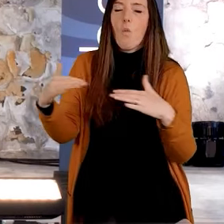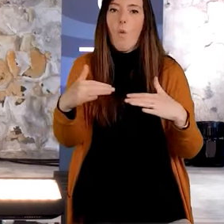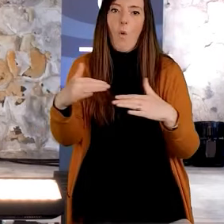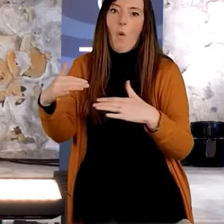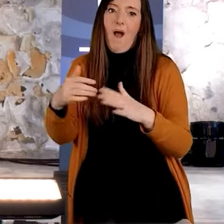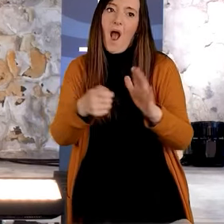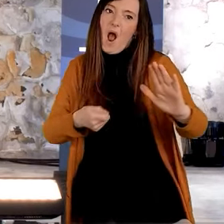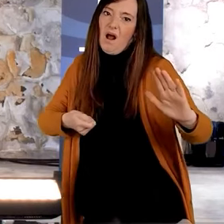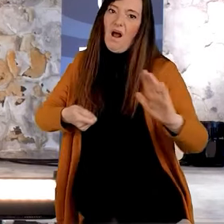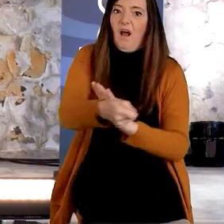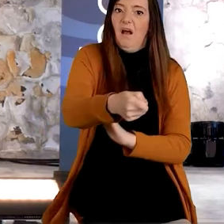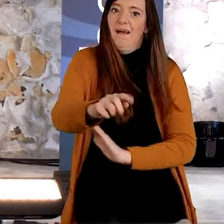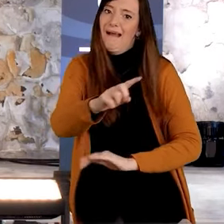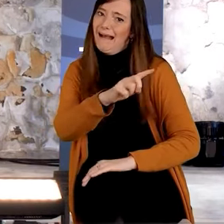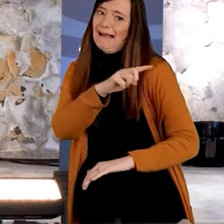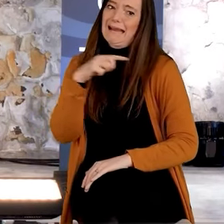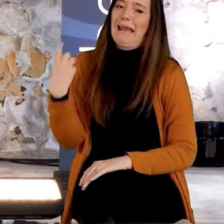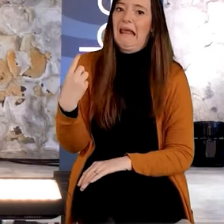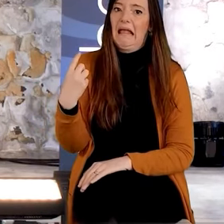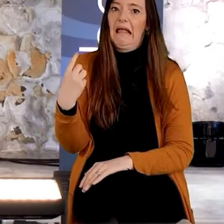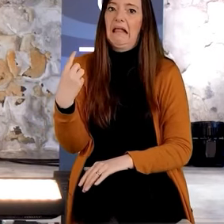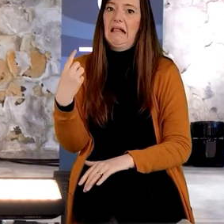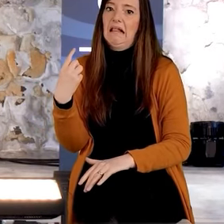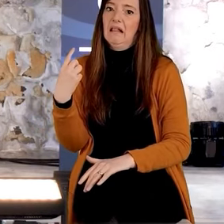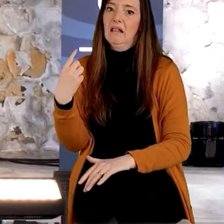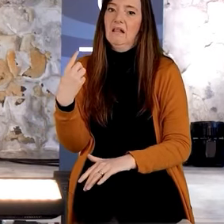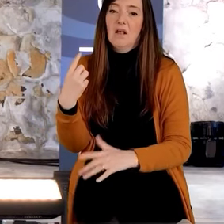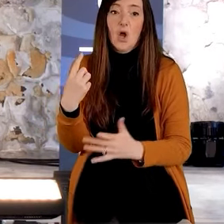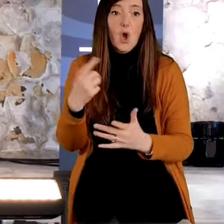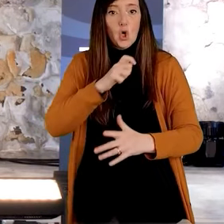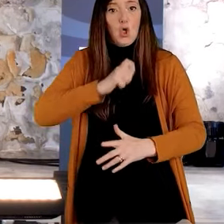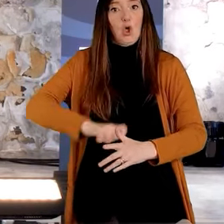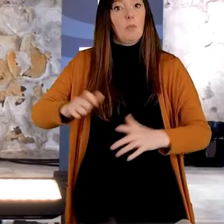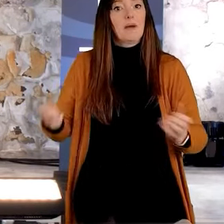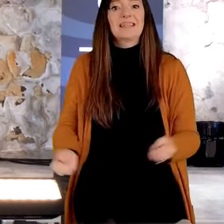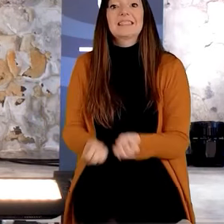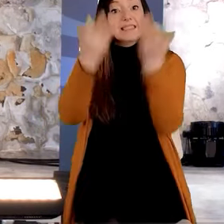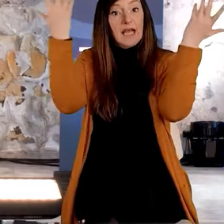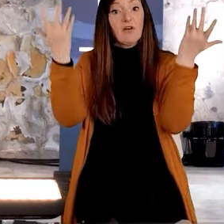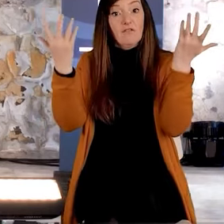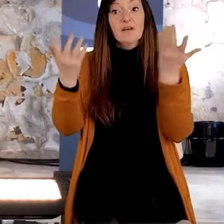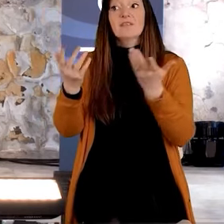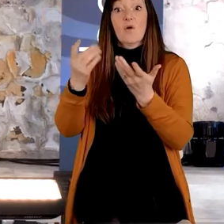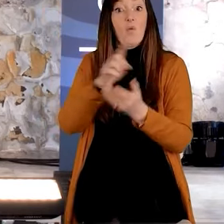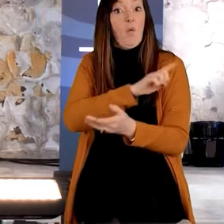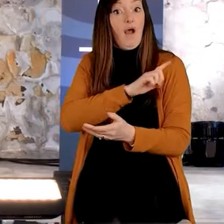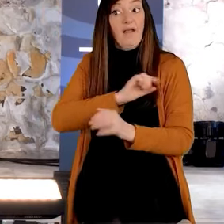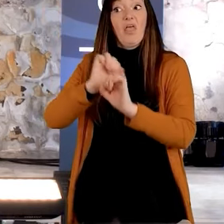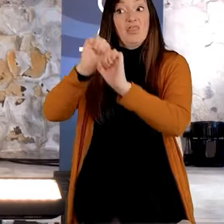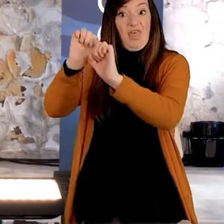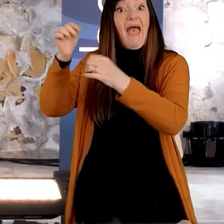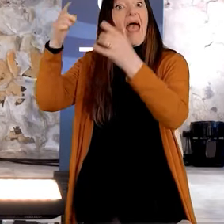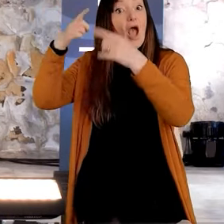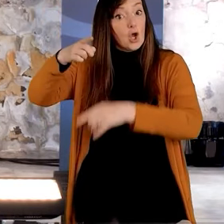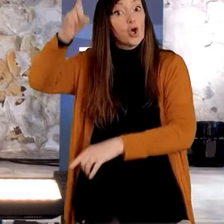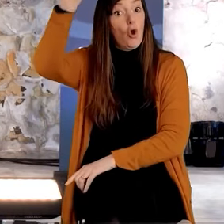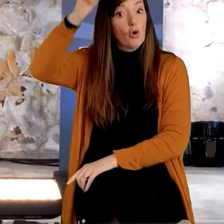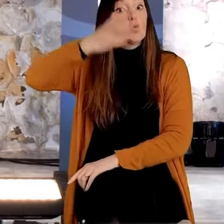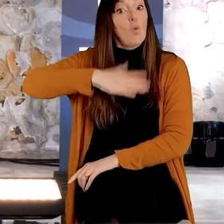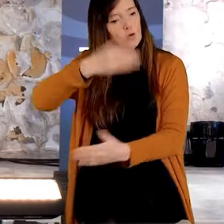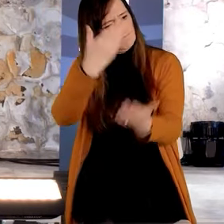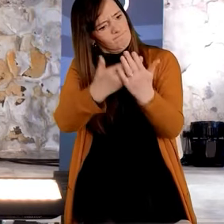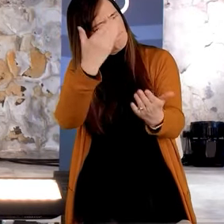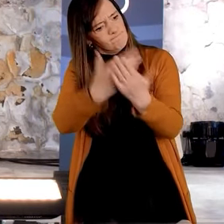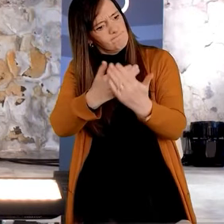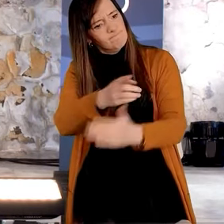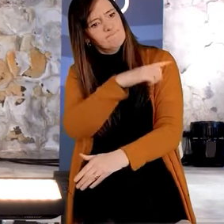you're a man, you had to fight and you had to draw blood and you had to kill people. You had to do human sacrifice. That's what their God wanted them to